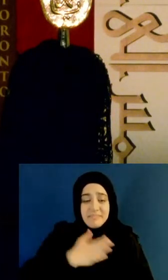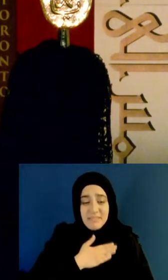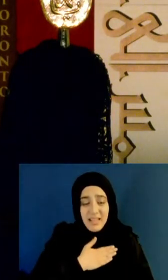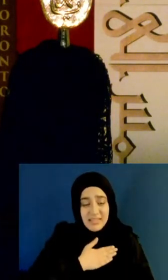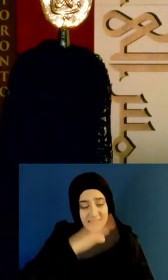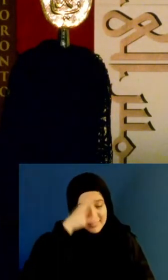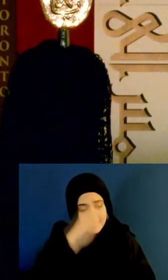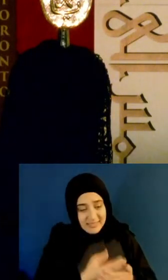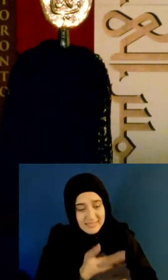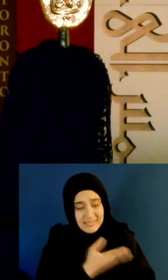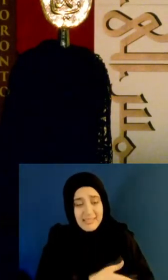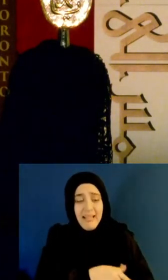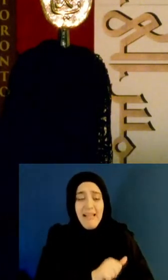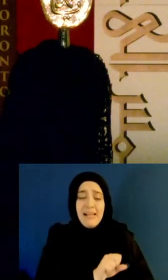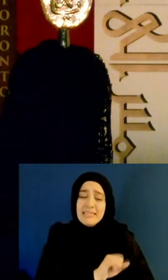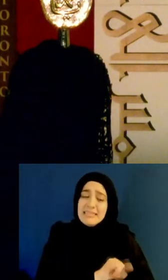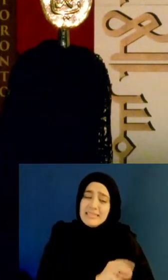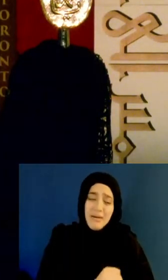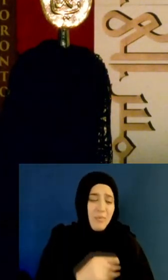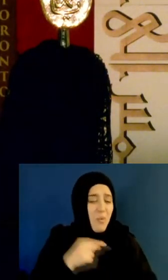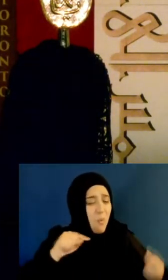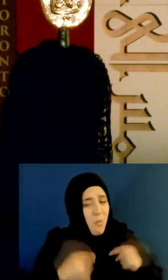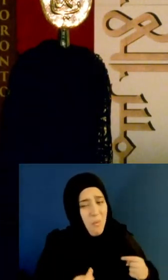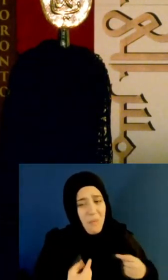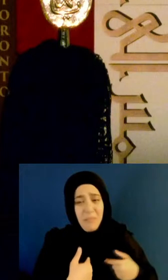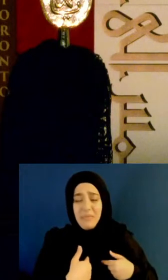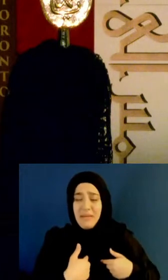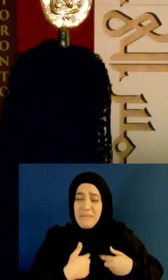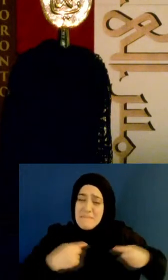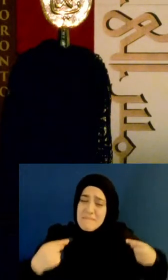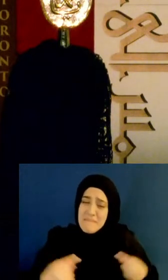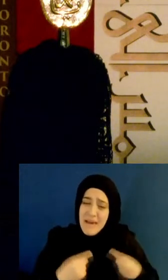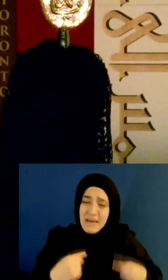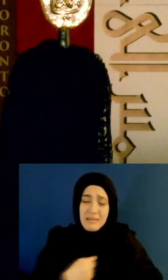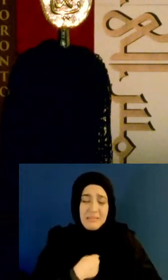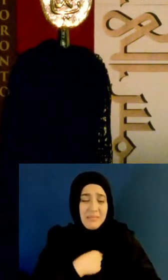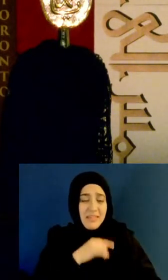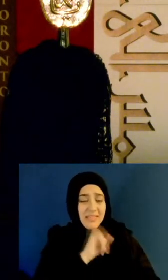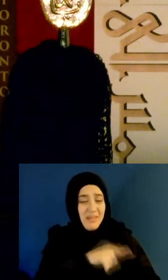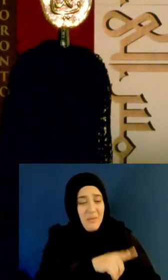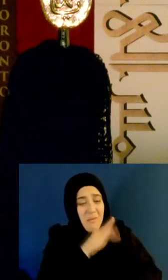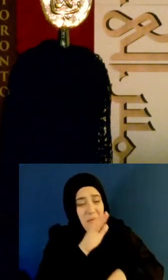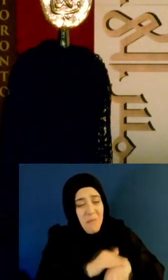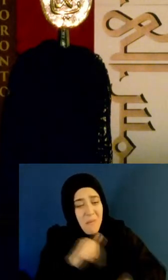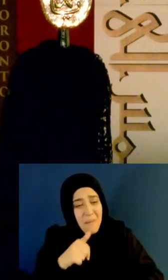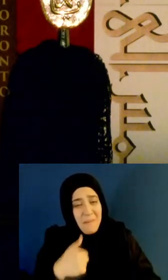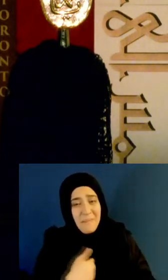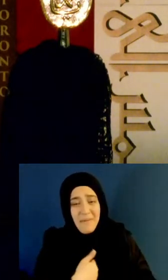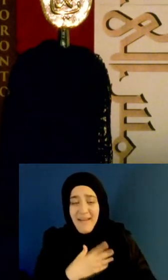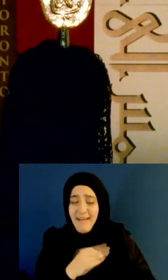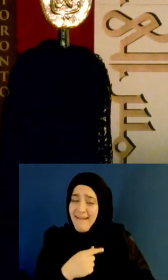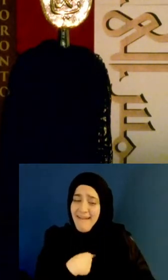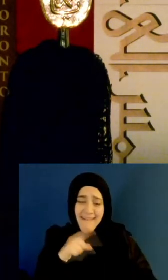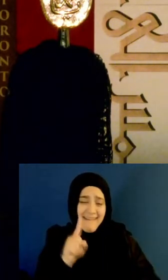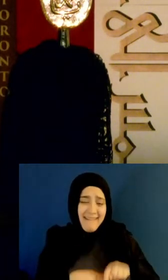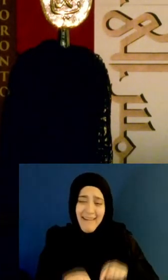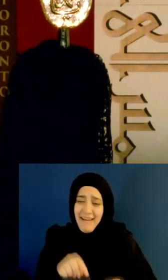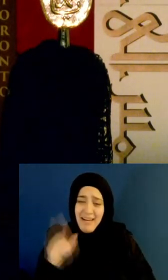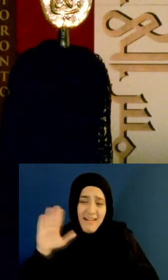it hurts me, it pains me that you call out to me and I was unable to come in time.